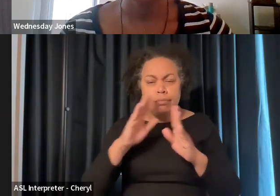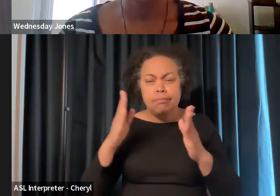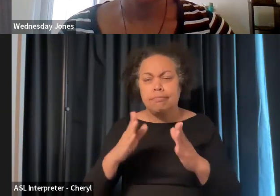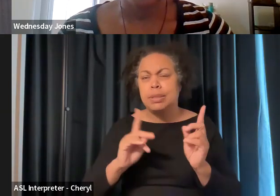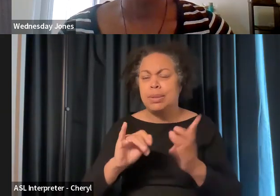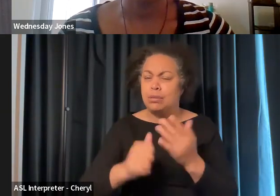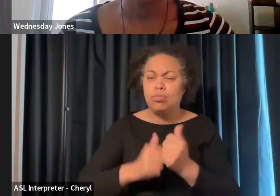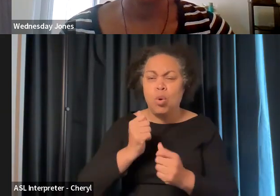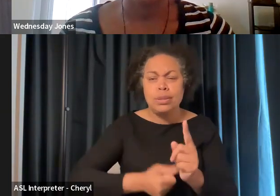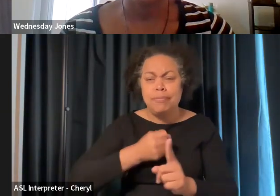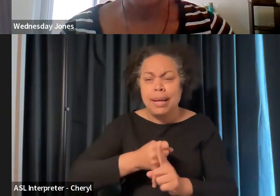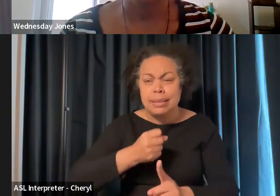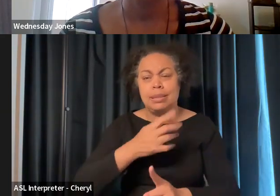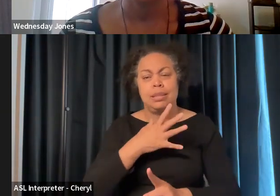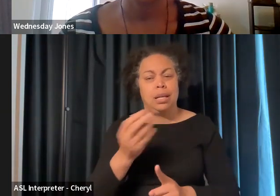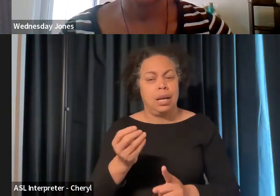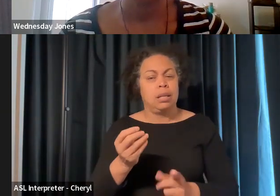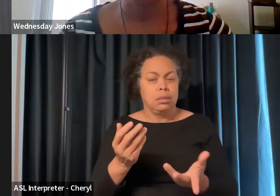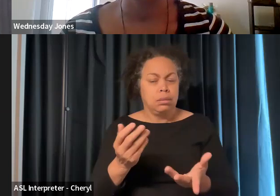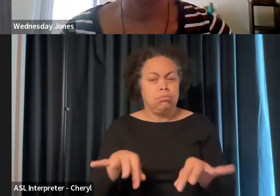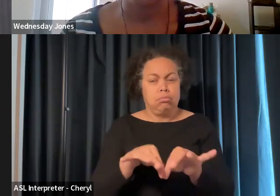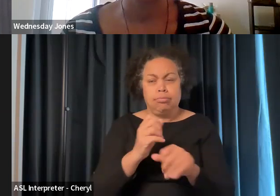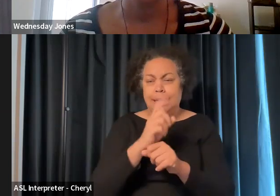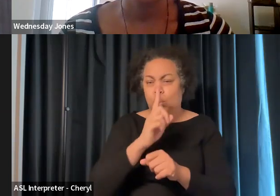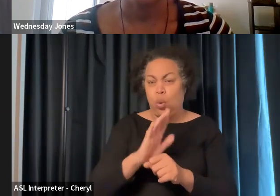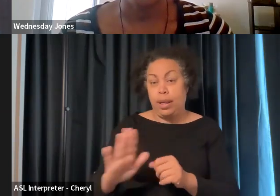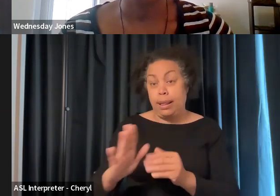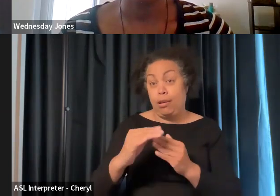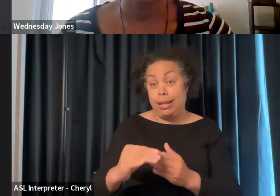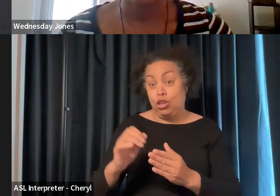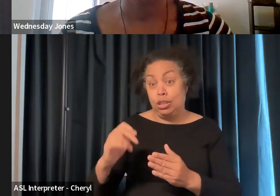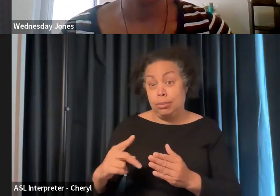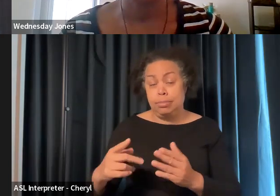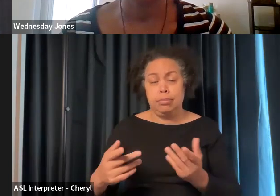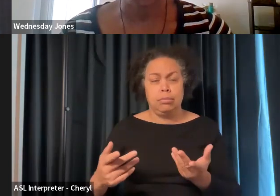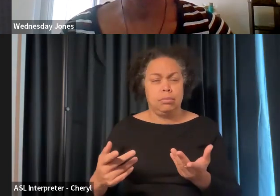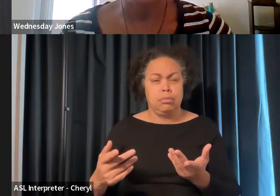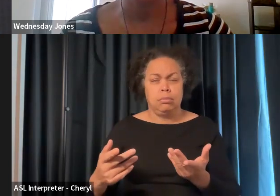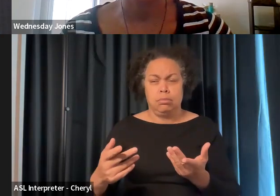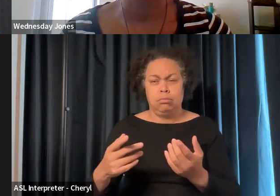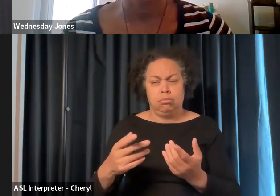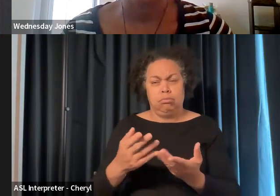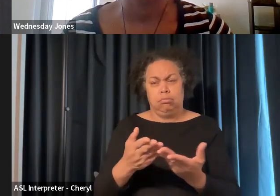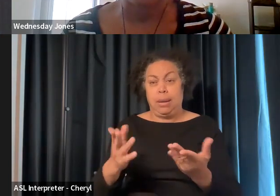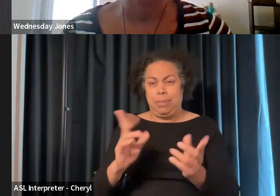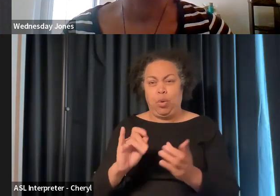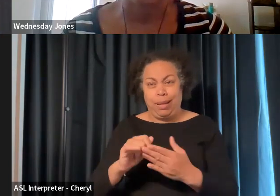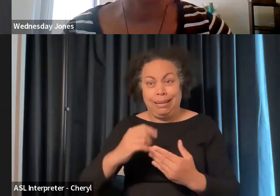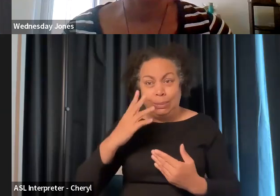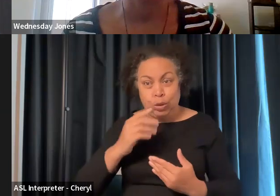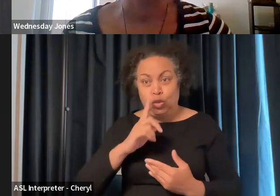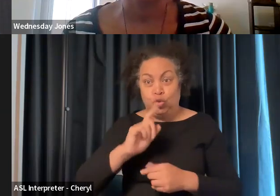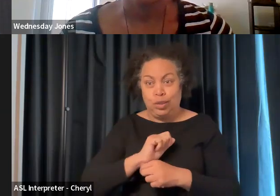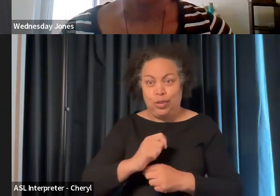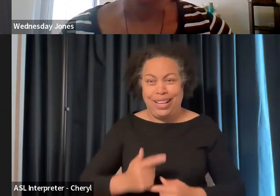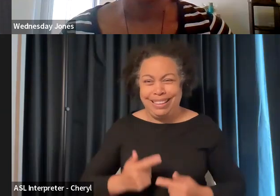and making sure that leadership comes from the people who are affected, so nothing about us without